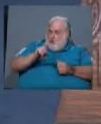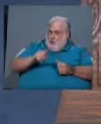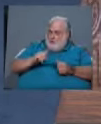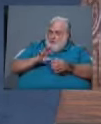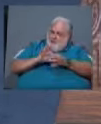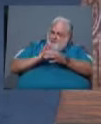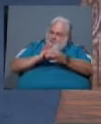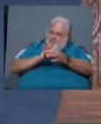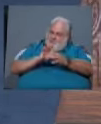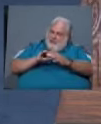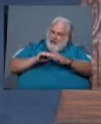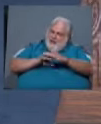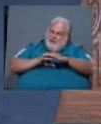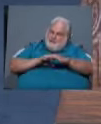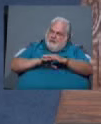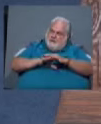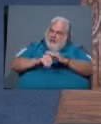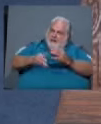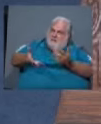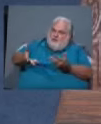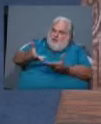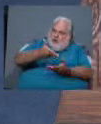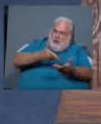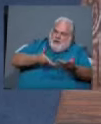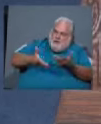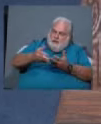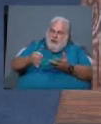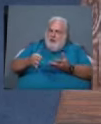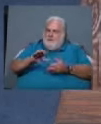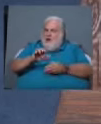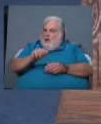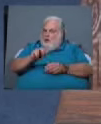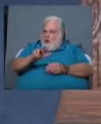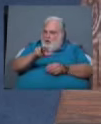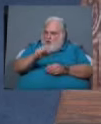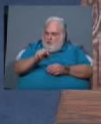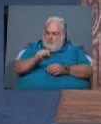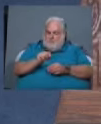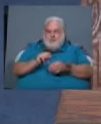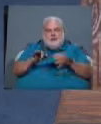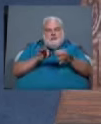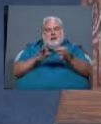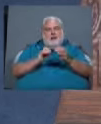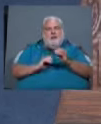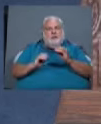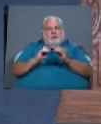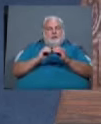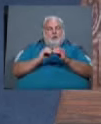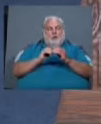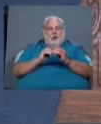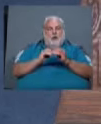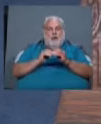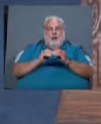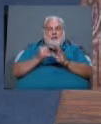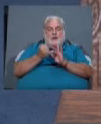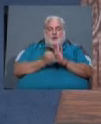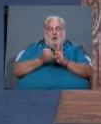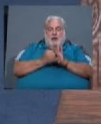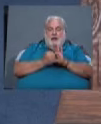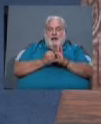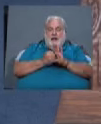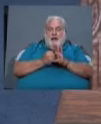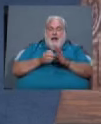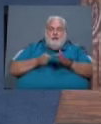with the access and the circulation. Just to further communicate the site and the surrounding streets, there